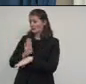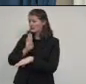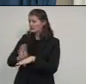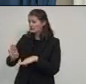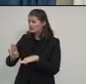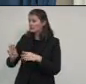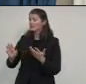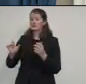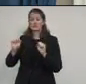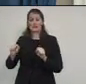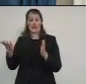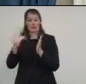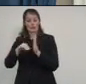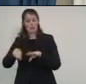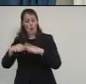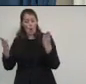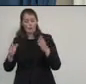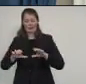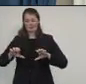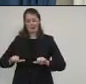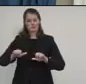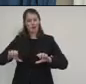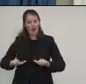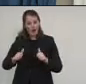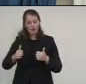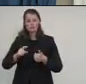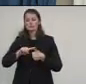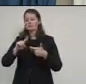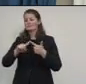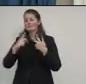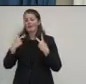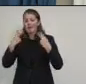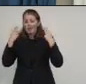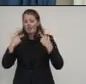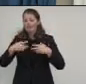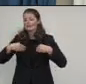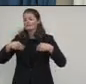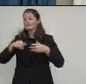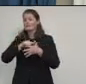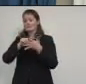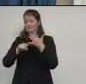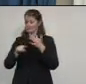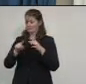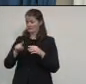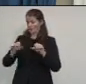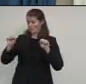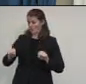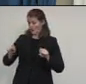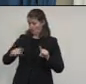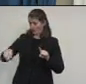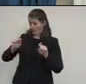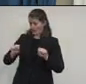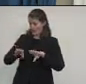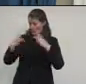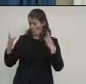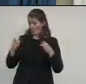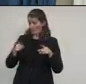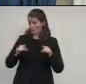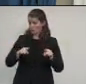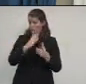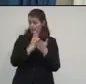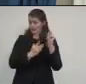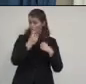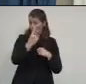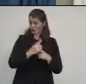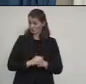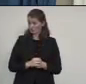now, and the LEAP committee gets this information to counties as it relates to their testing and tracing and capacities and whatnot, it'd be great to